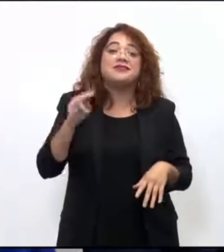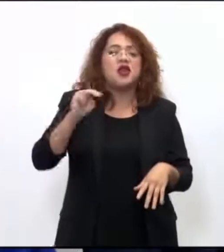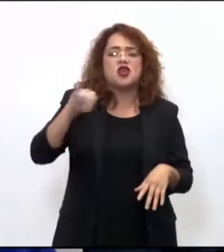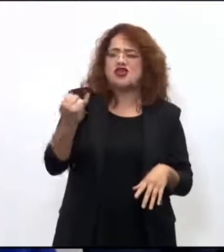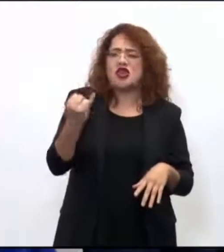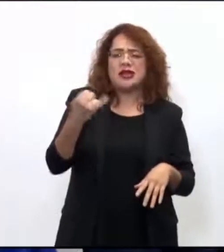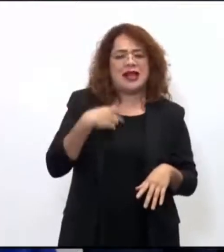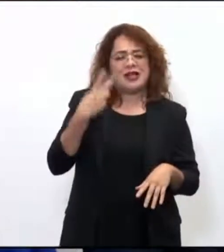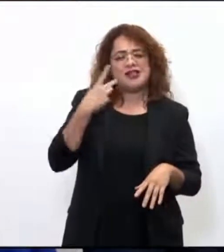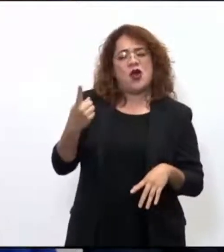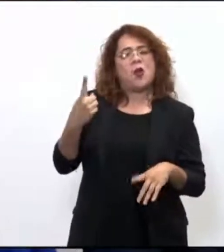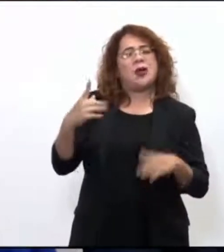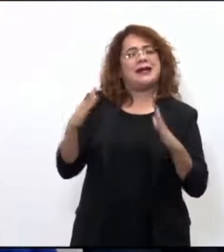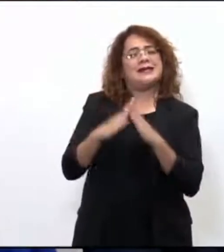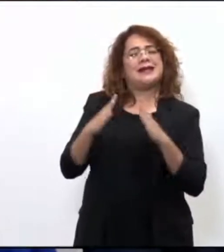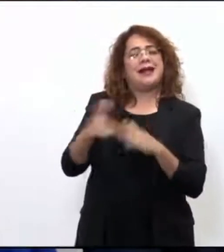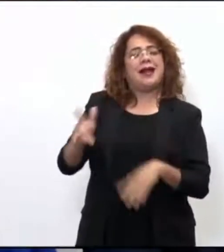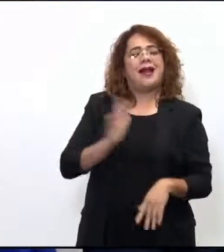reading that you have a city that's